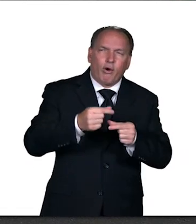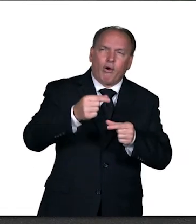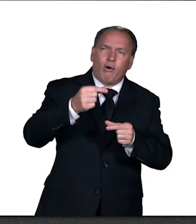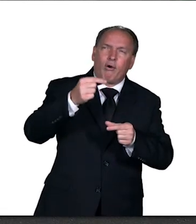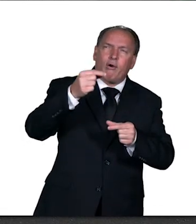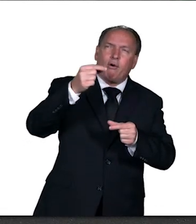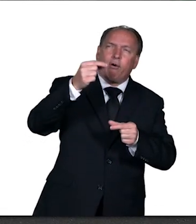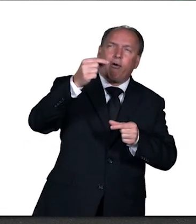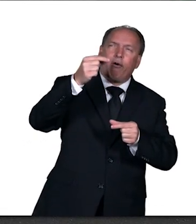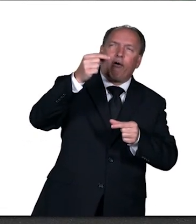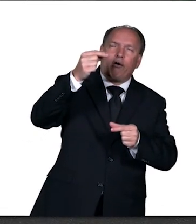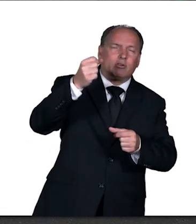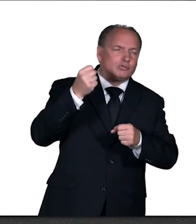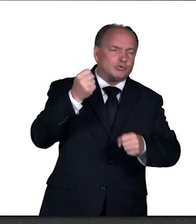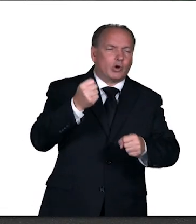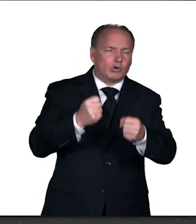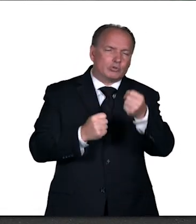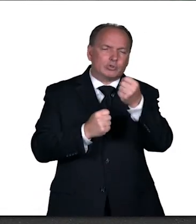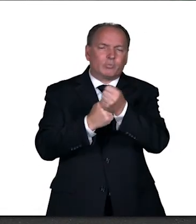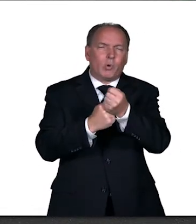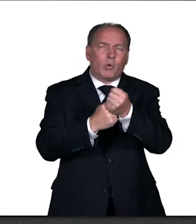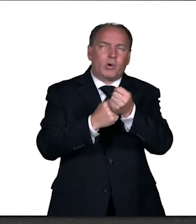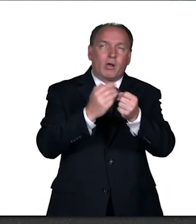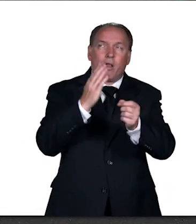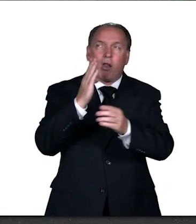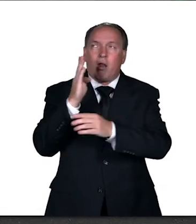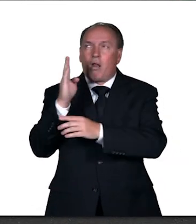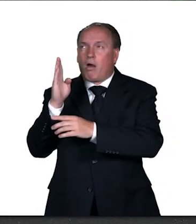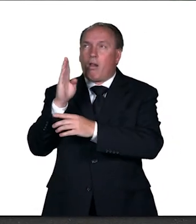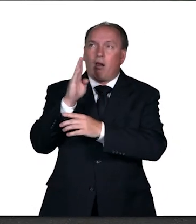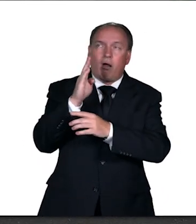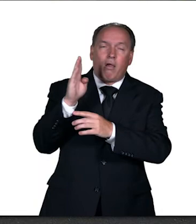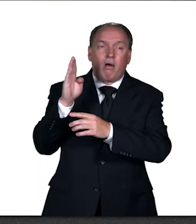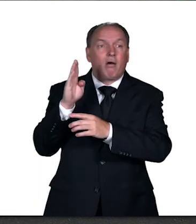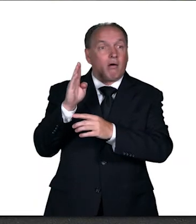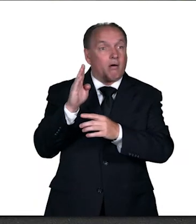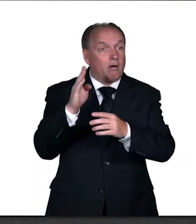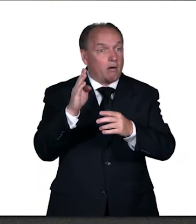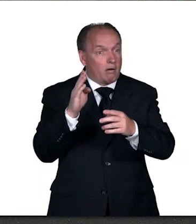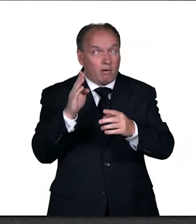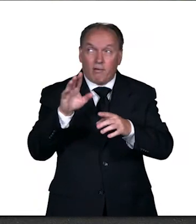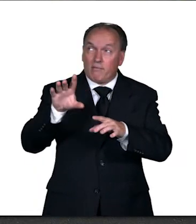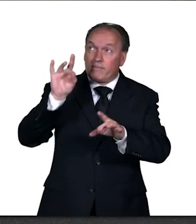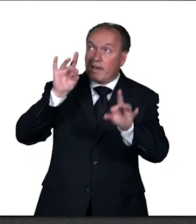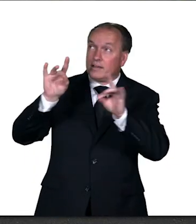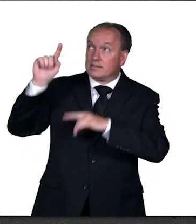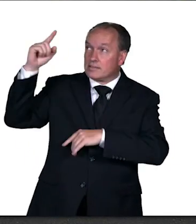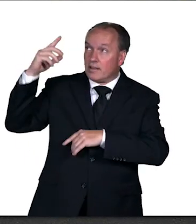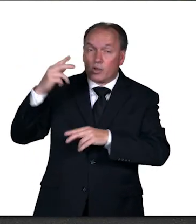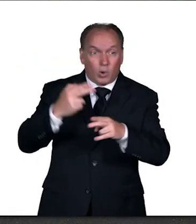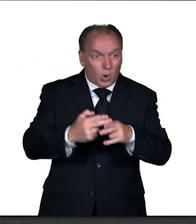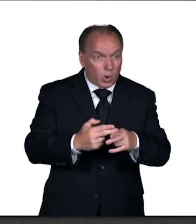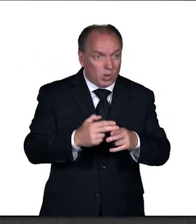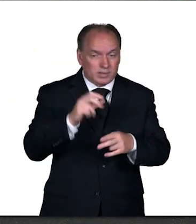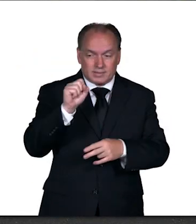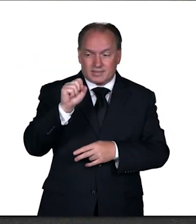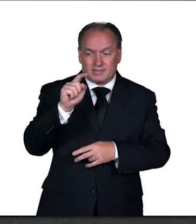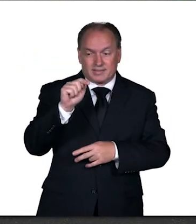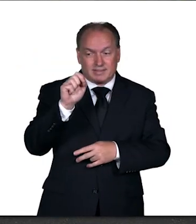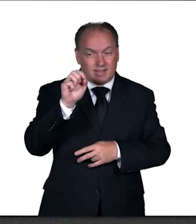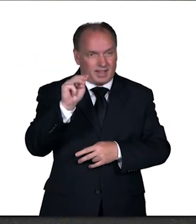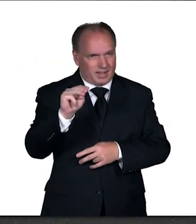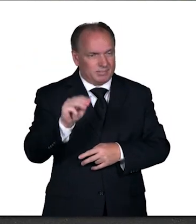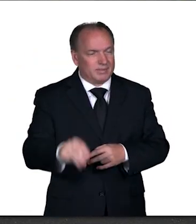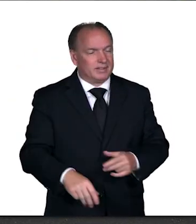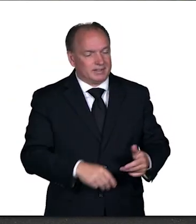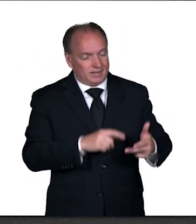long part that is strong and it supports our plant and also helps it move side to side to find sunlight, which is called the